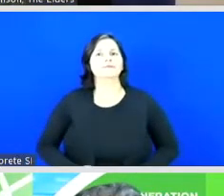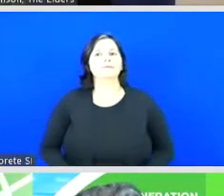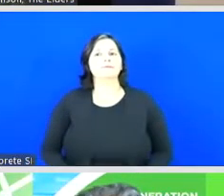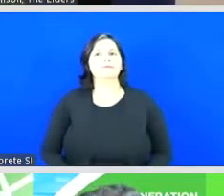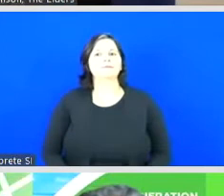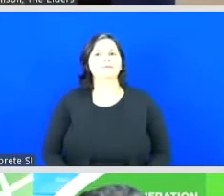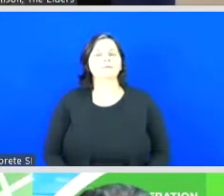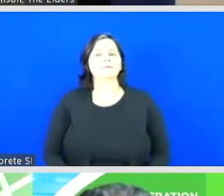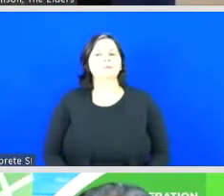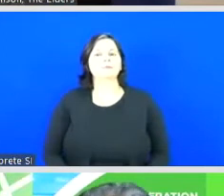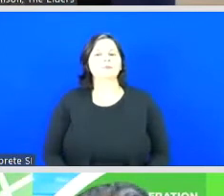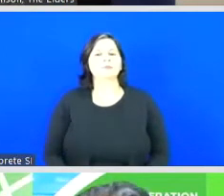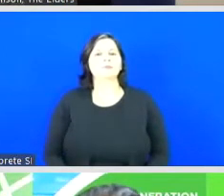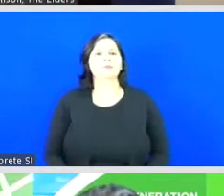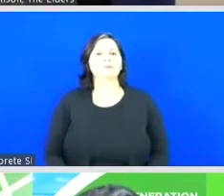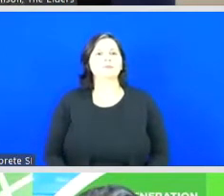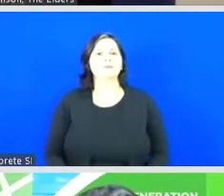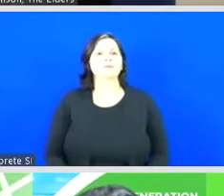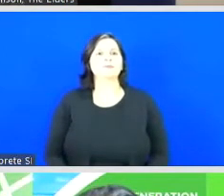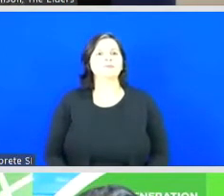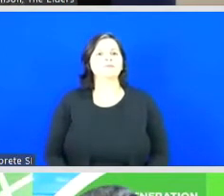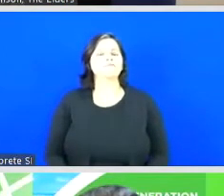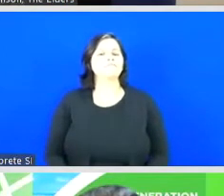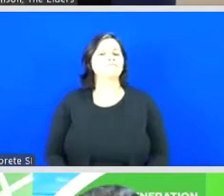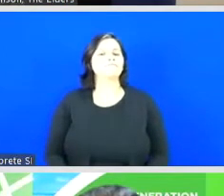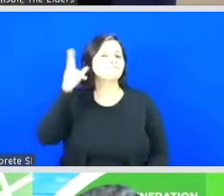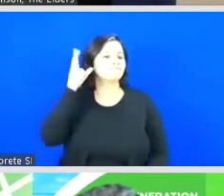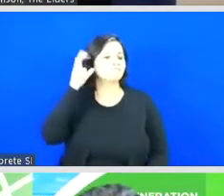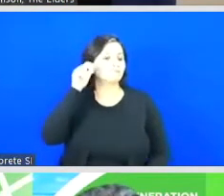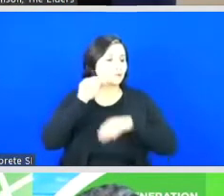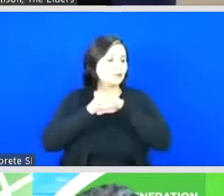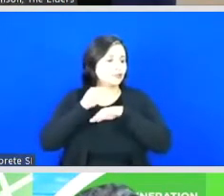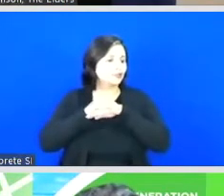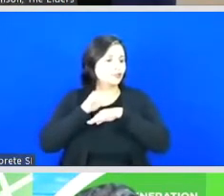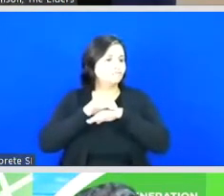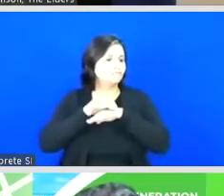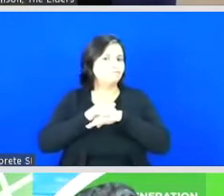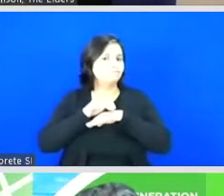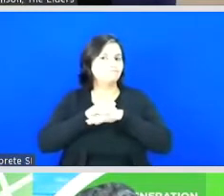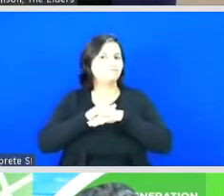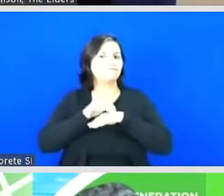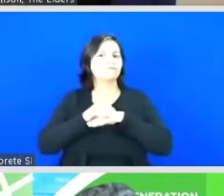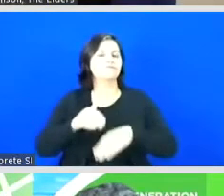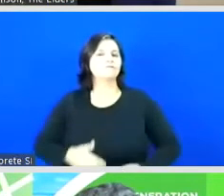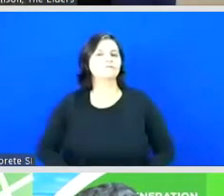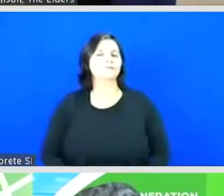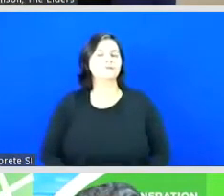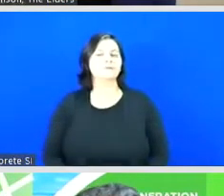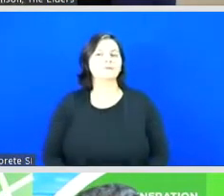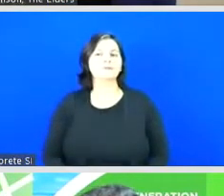interpreters, and technicians, and the In Mujeres and UN Women's teams behind the